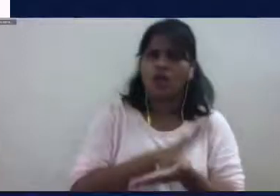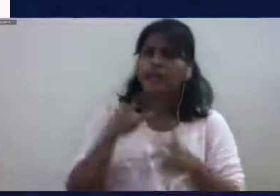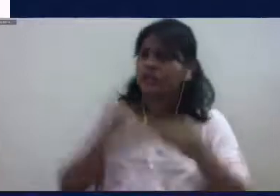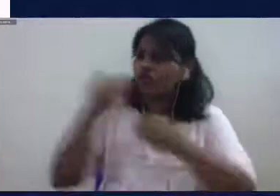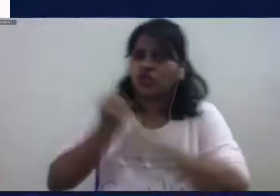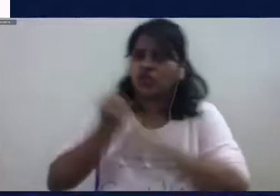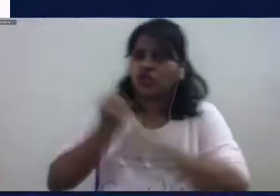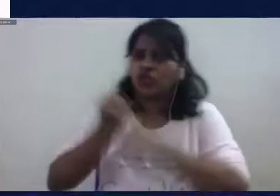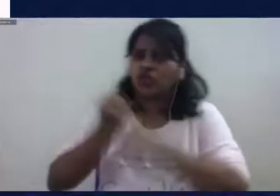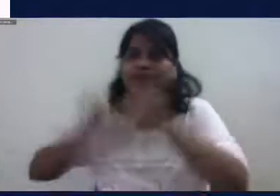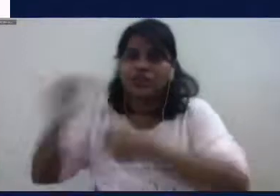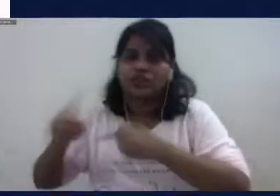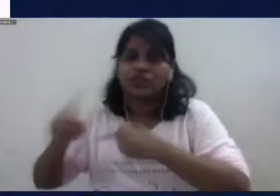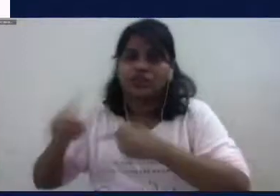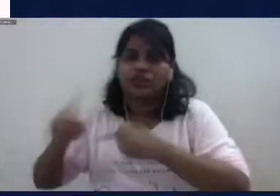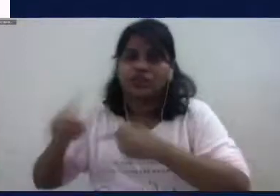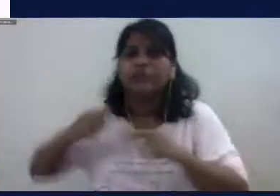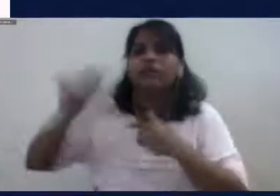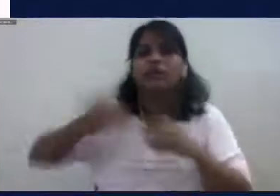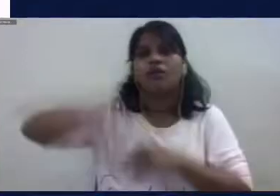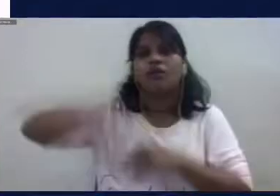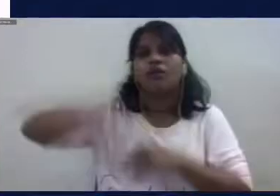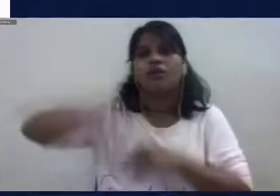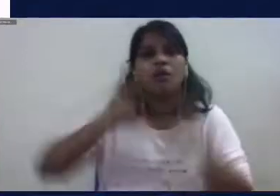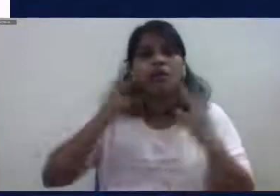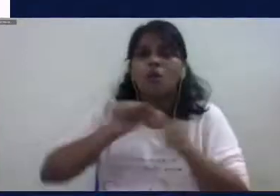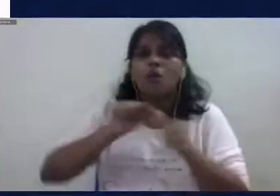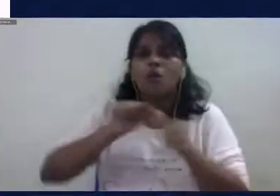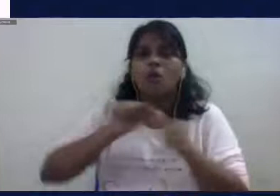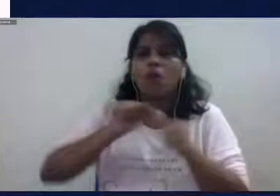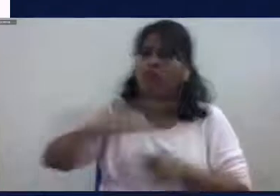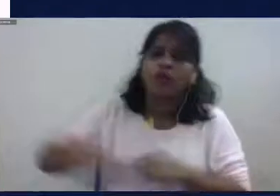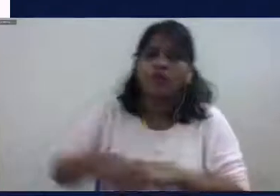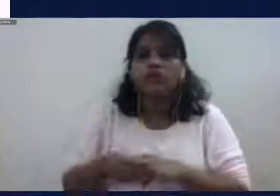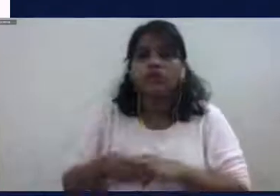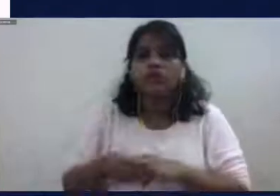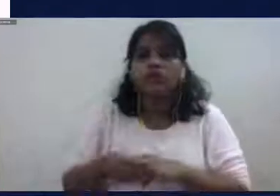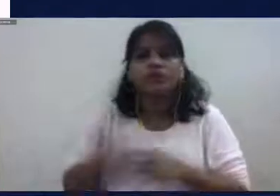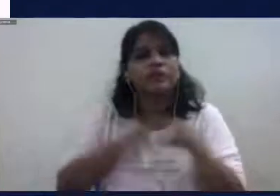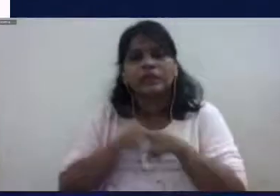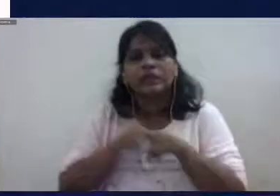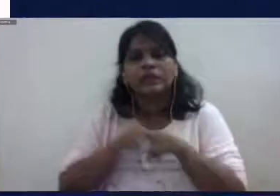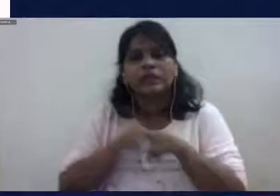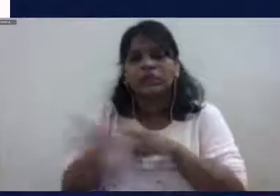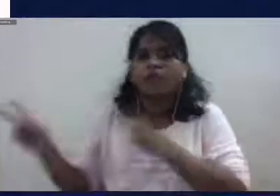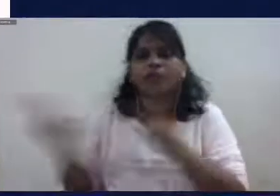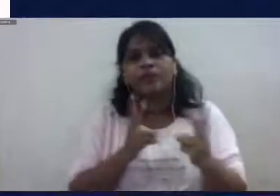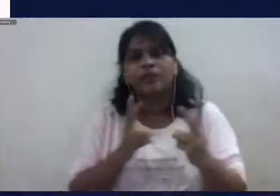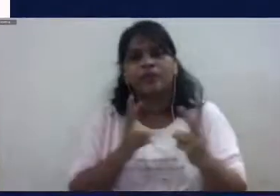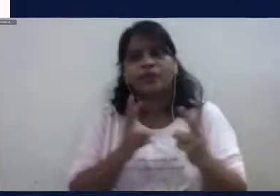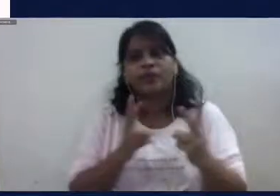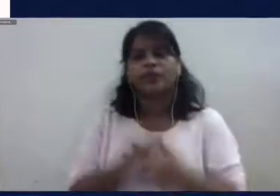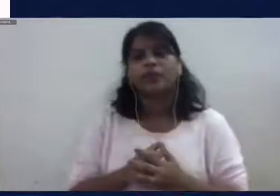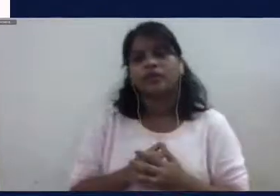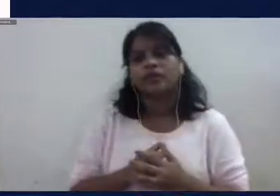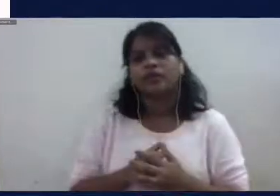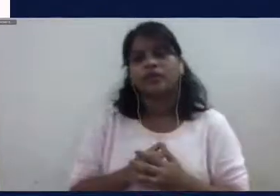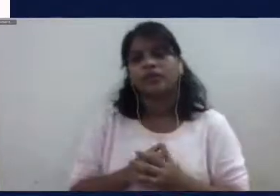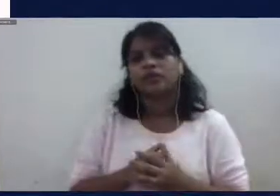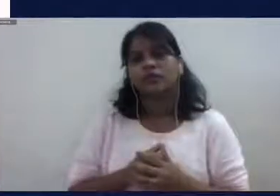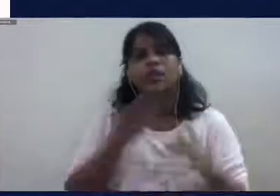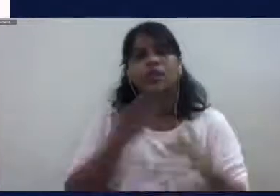generation into the next area. We see that all around us in all the examples that is around us as well.